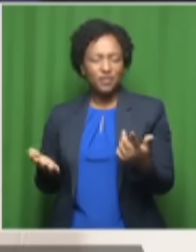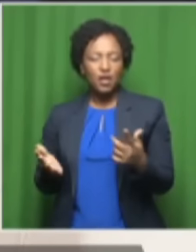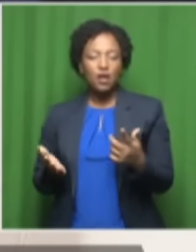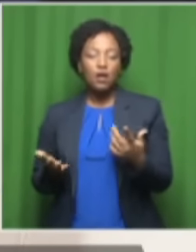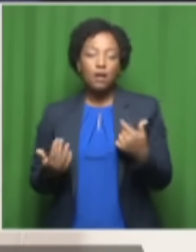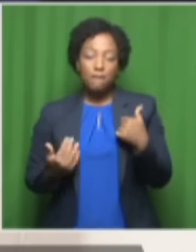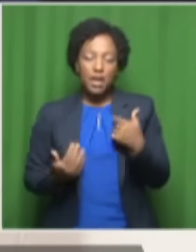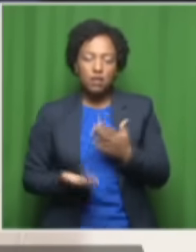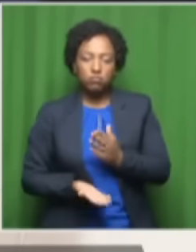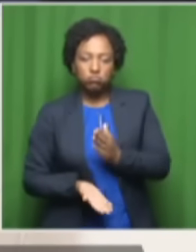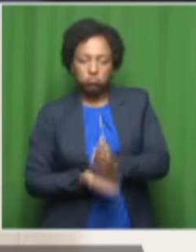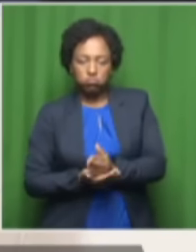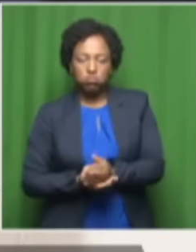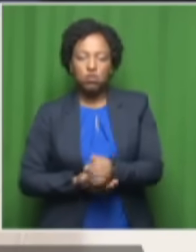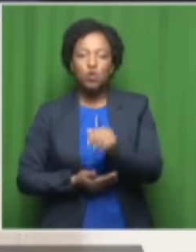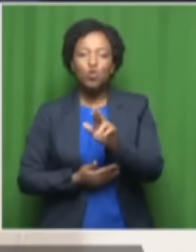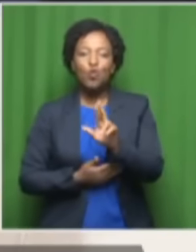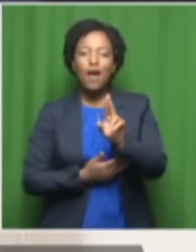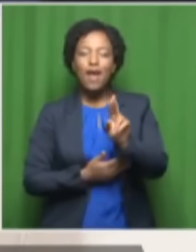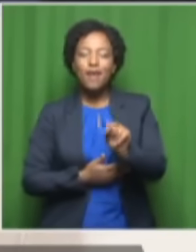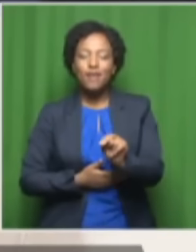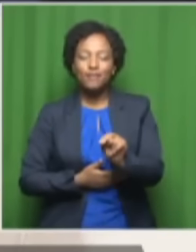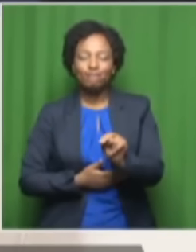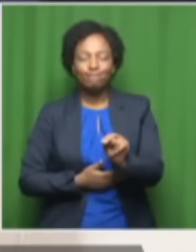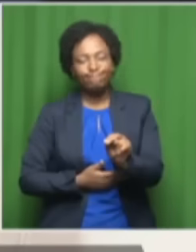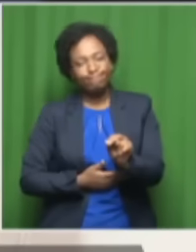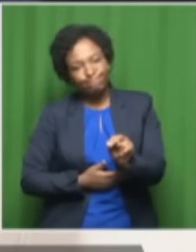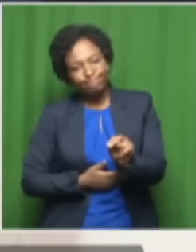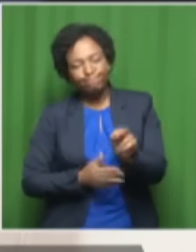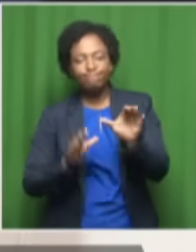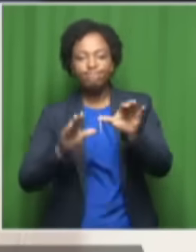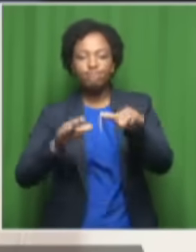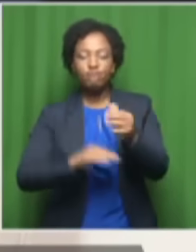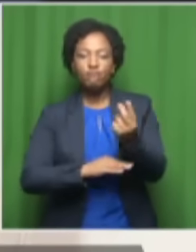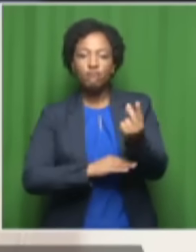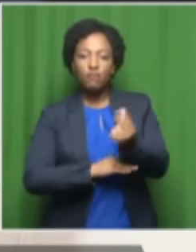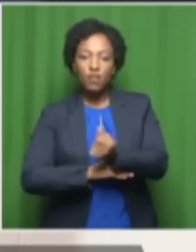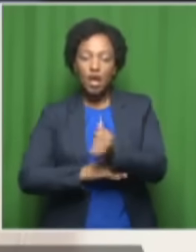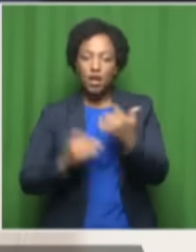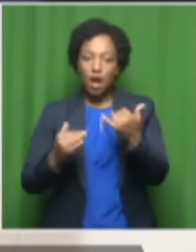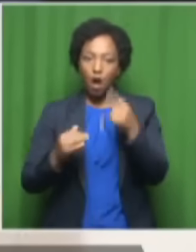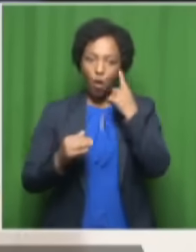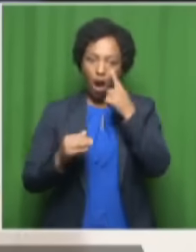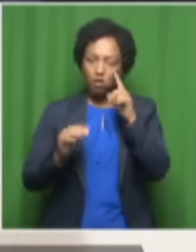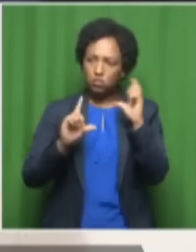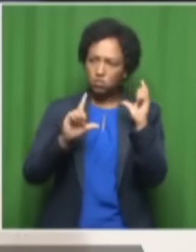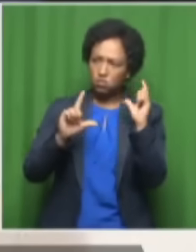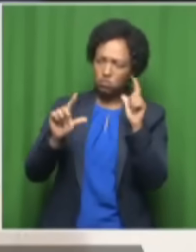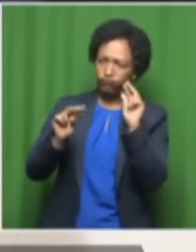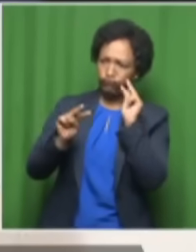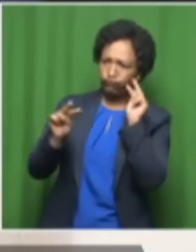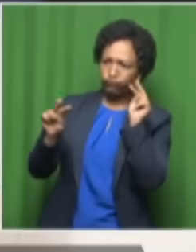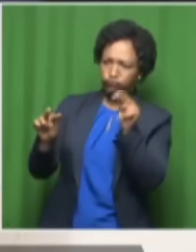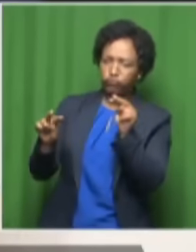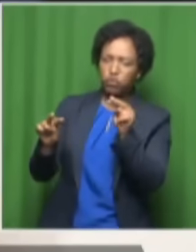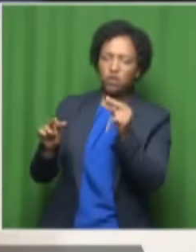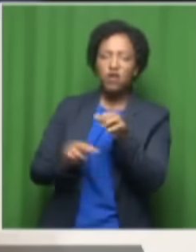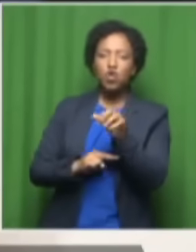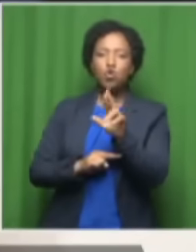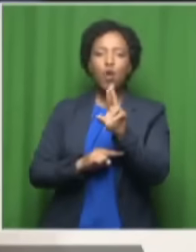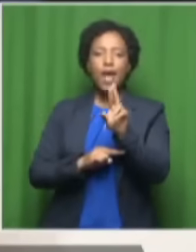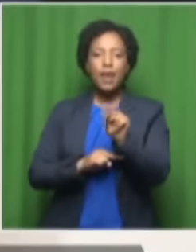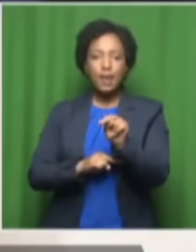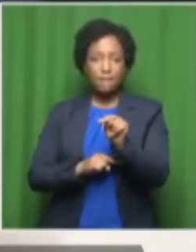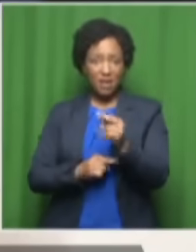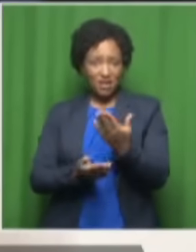Leanne, I think the UN, unfortunately, the eyes will be in the UN as to whether they will veto an